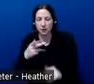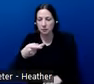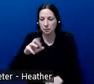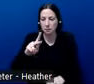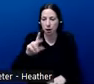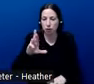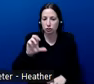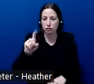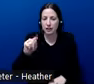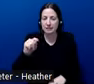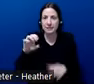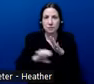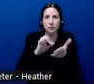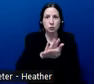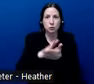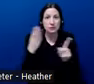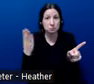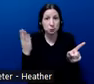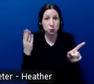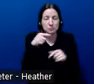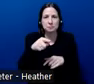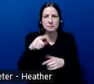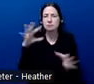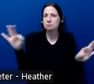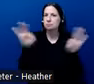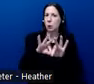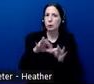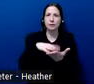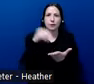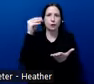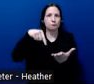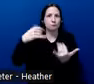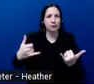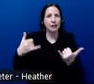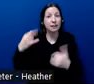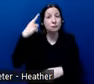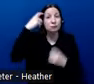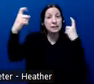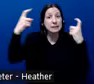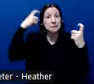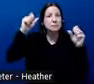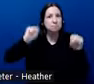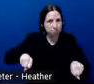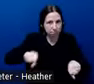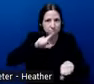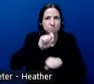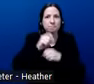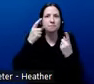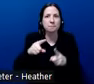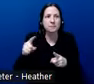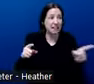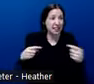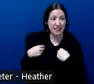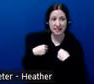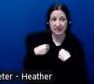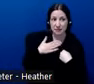Burnaby, they're getting an important lesson on this first day of school. Dreams are within reach. So this is my grade